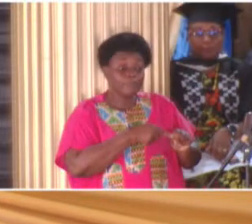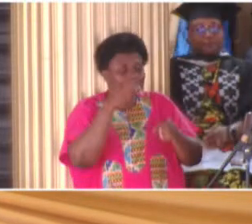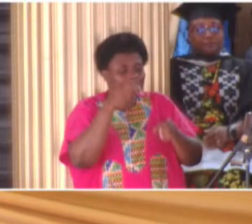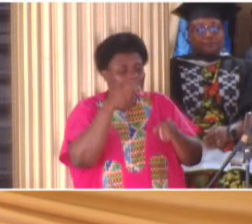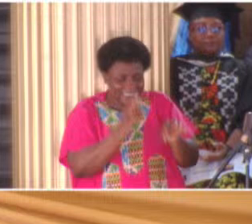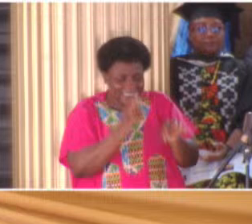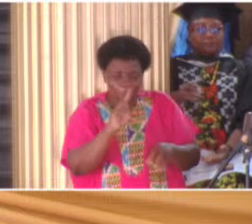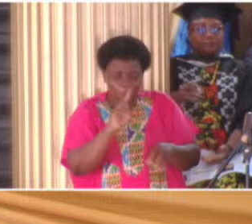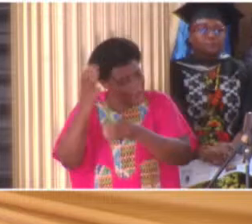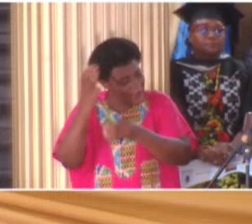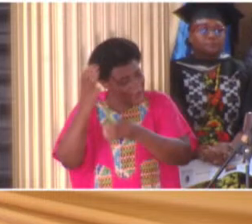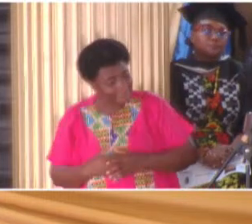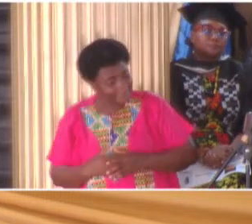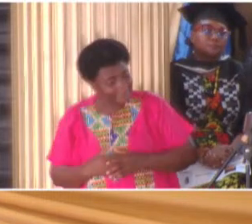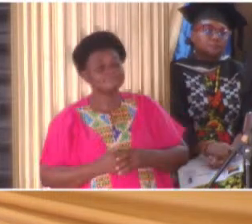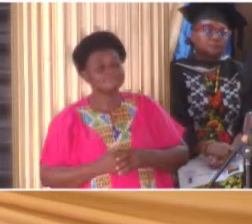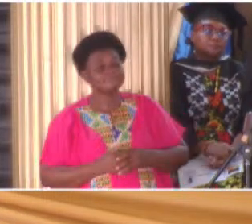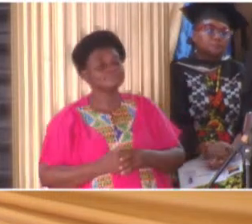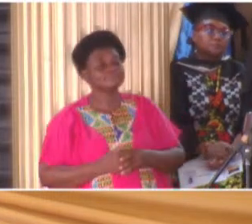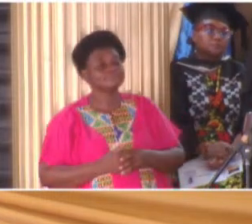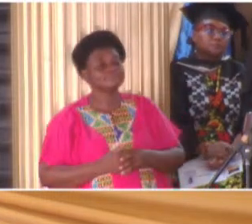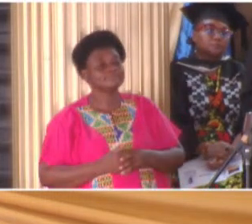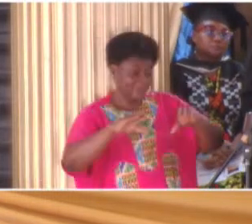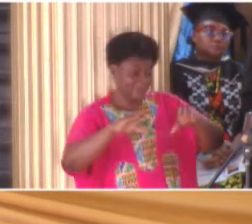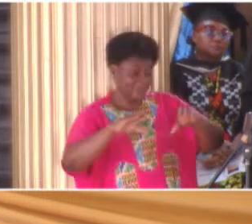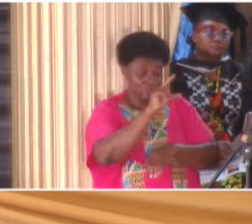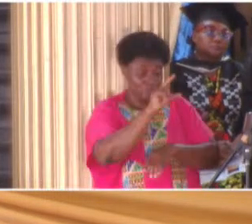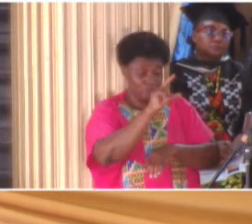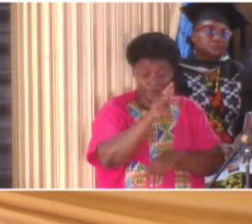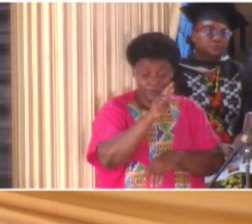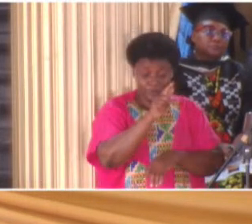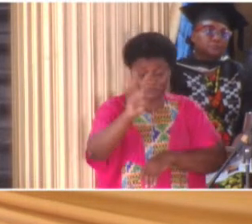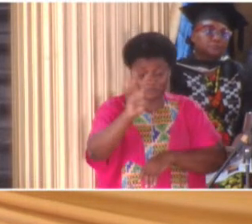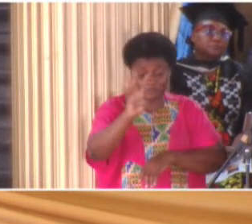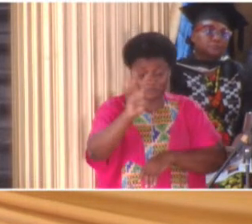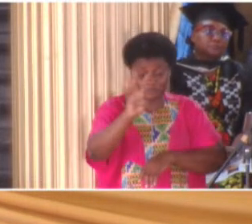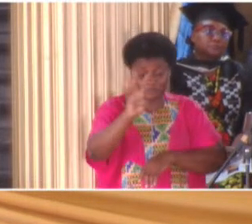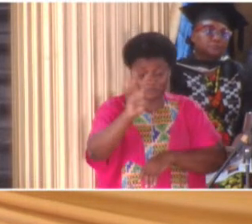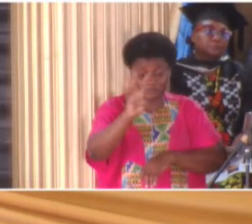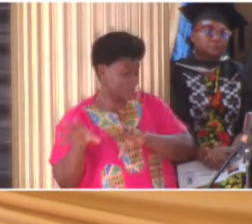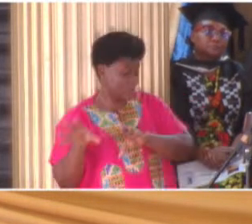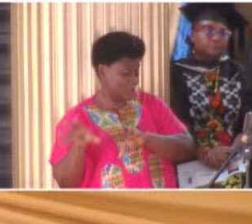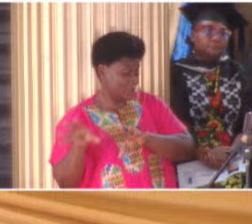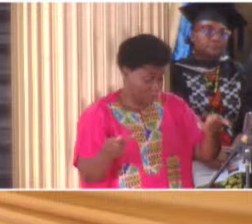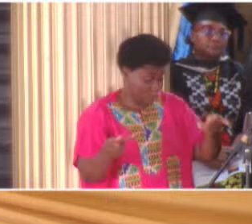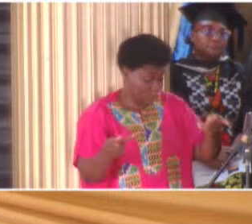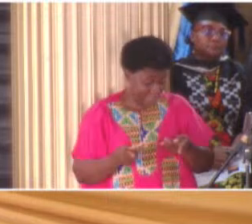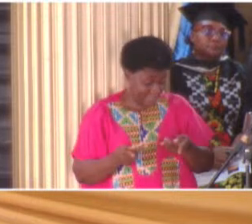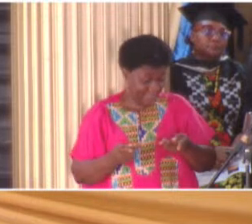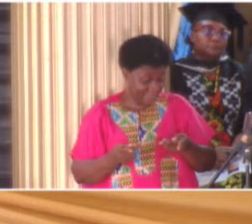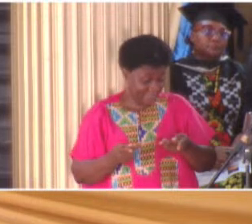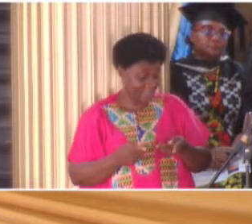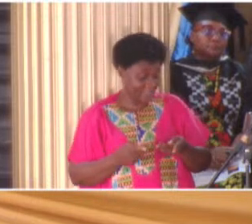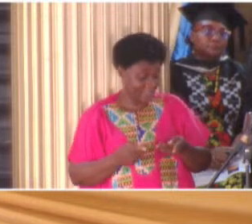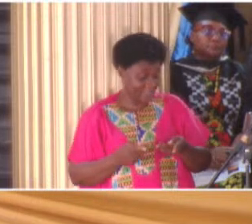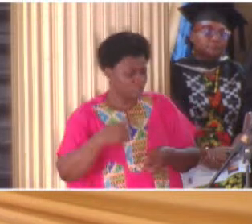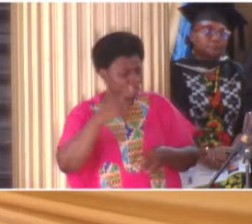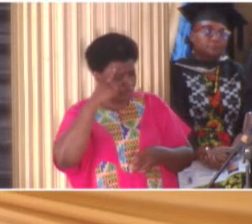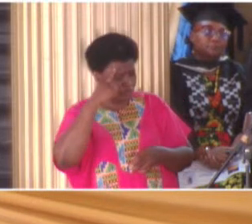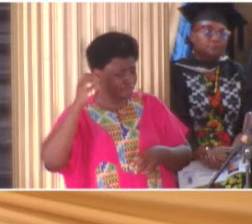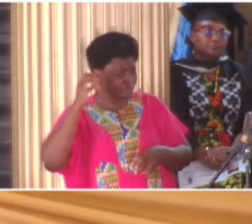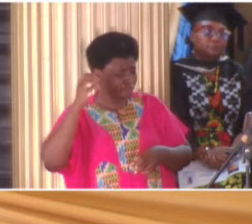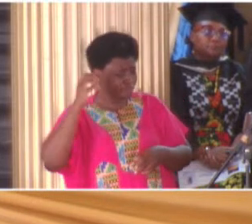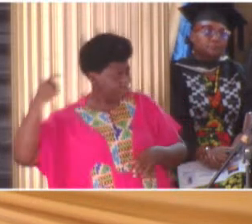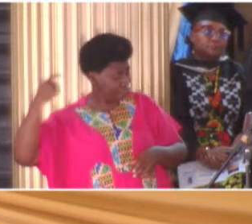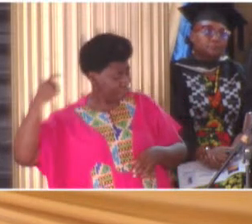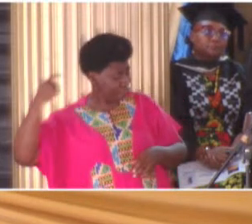will end. Class of 2024, as we leave this hall, we take with us much